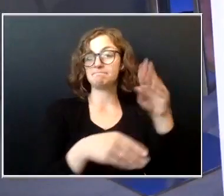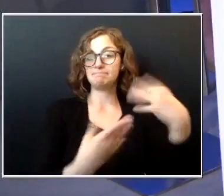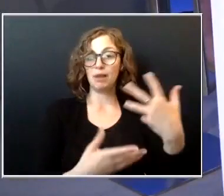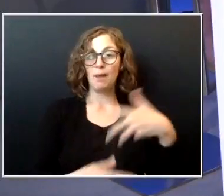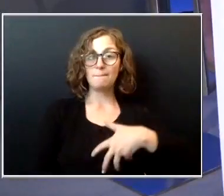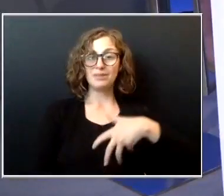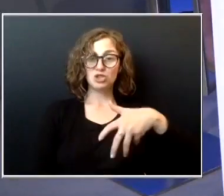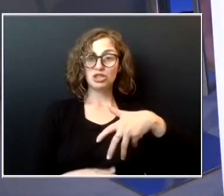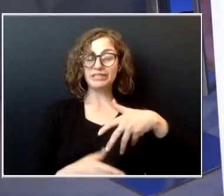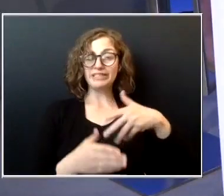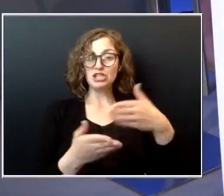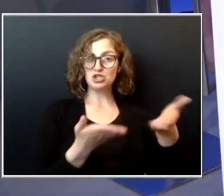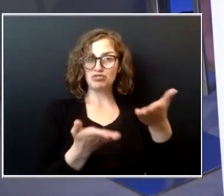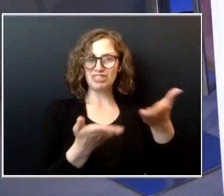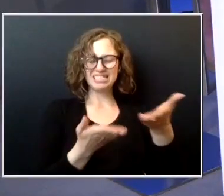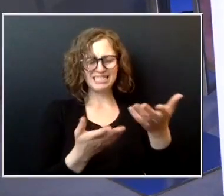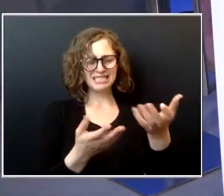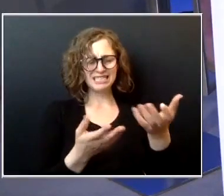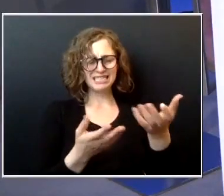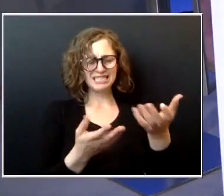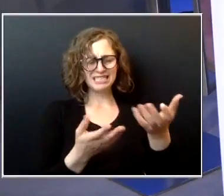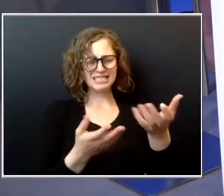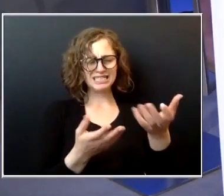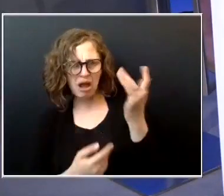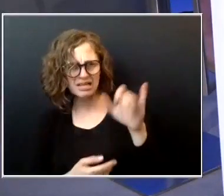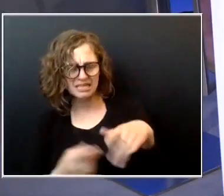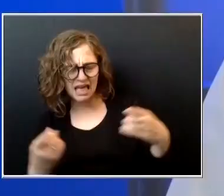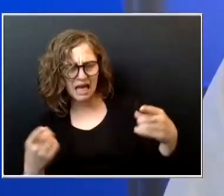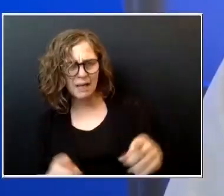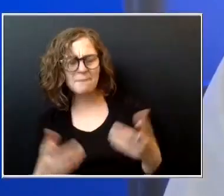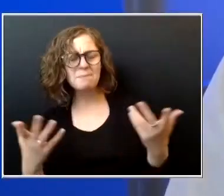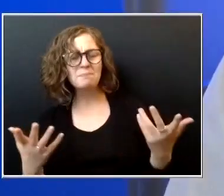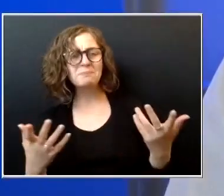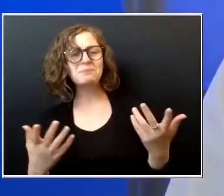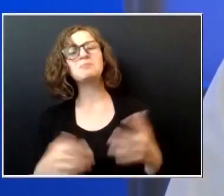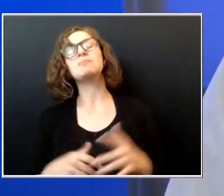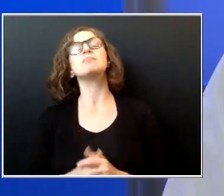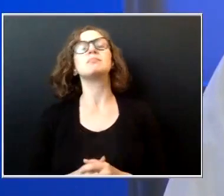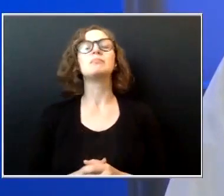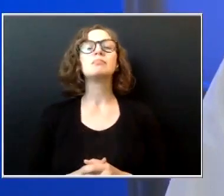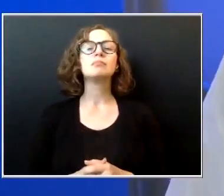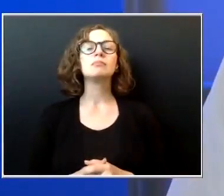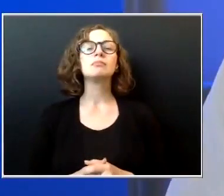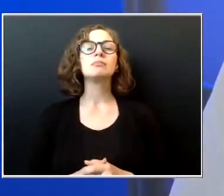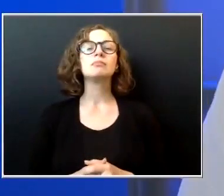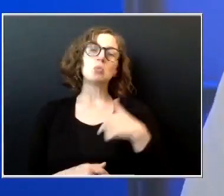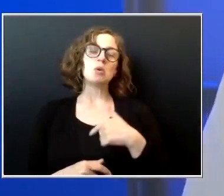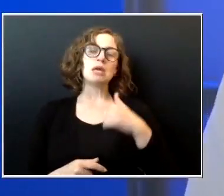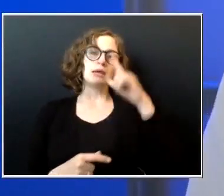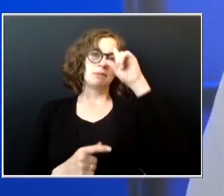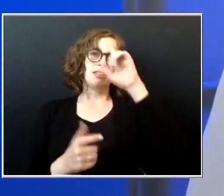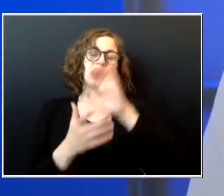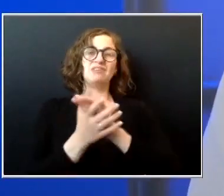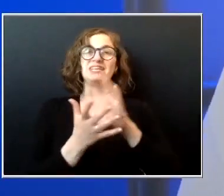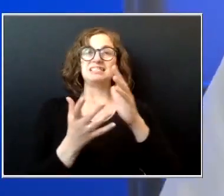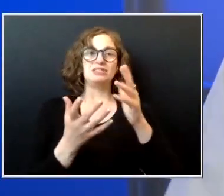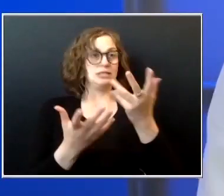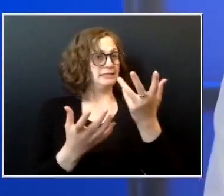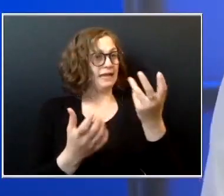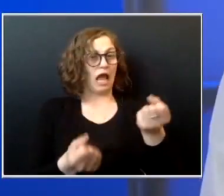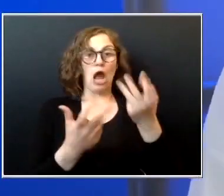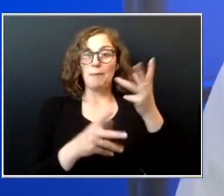this what gives with that? We certainly believe that it is a volume issue, and again, access issue.